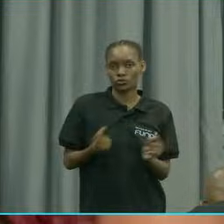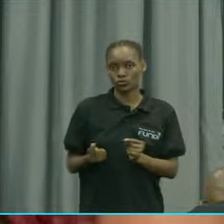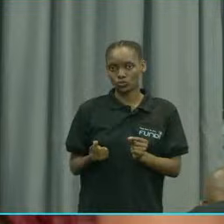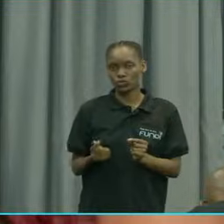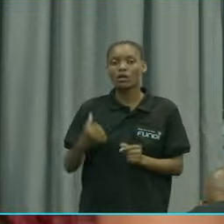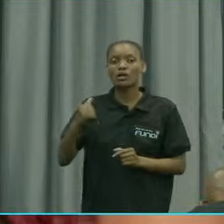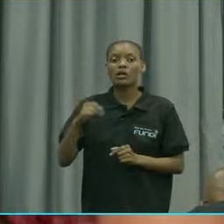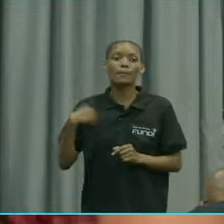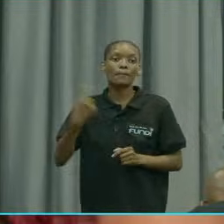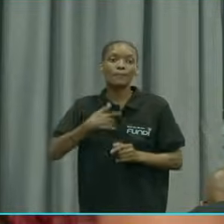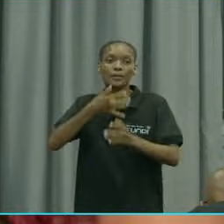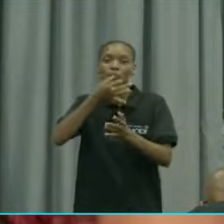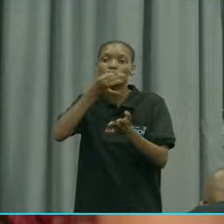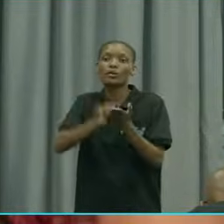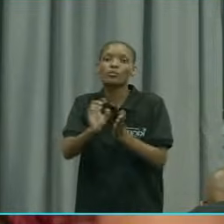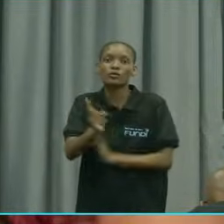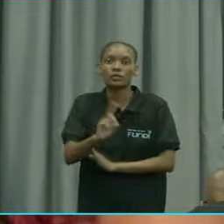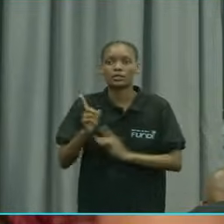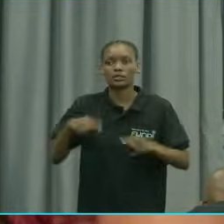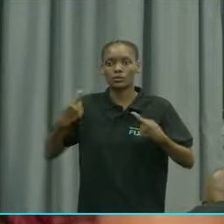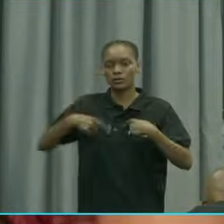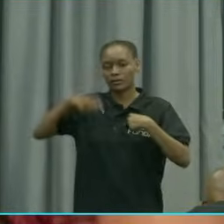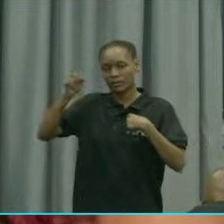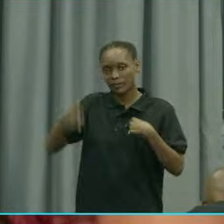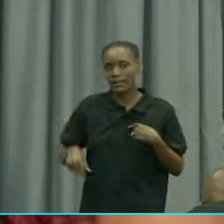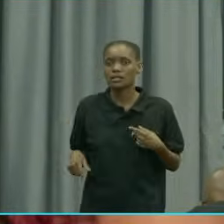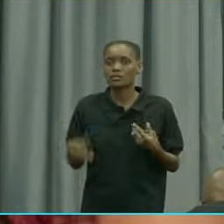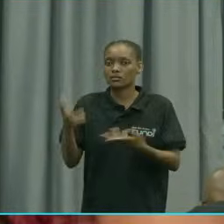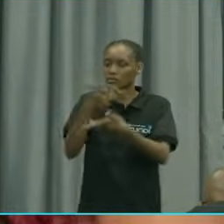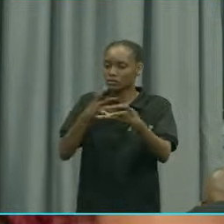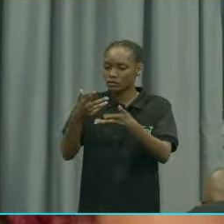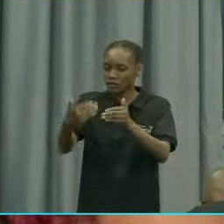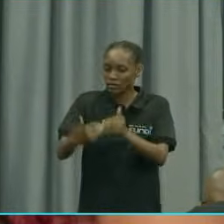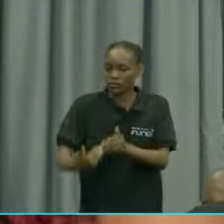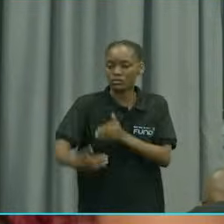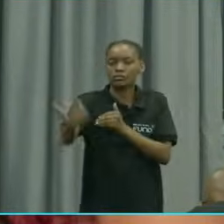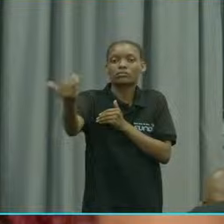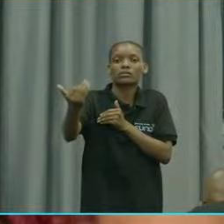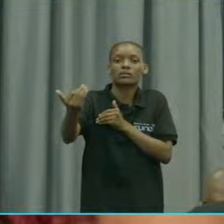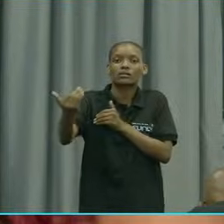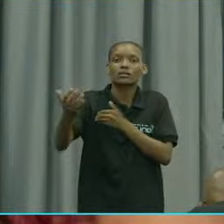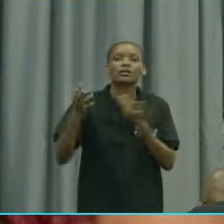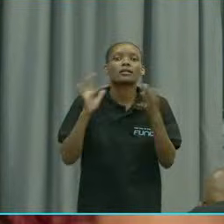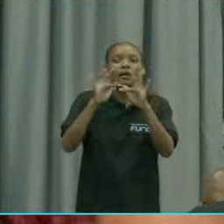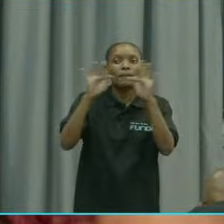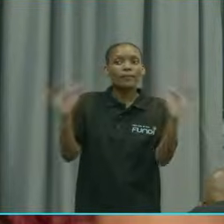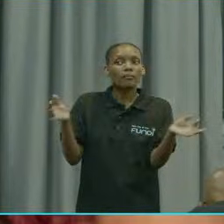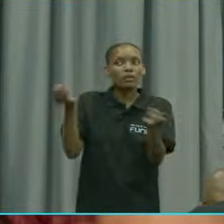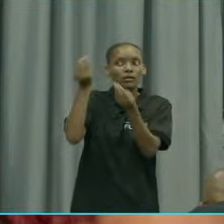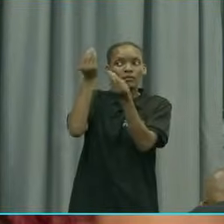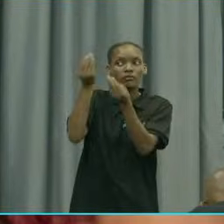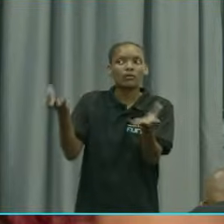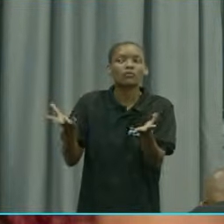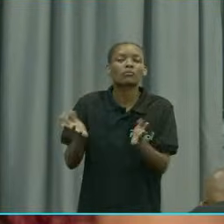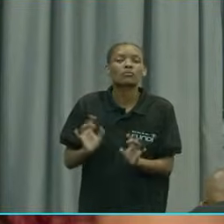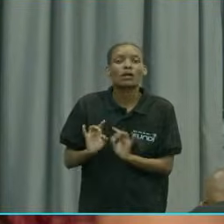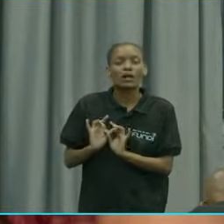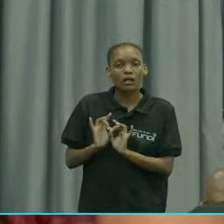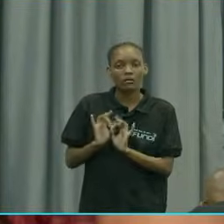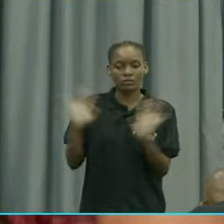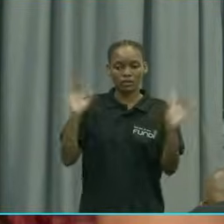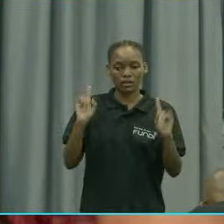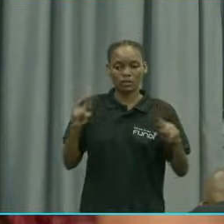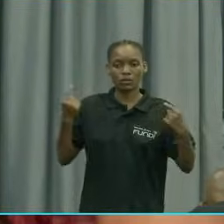that we should find a way forward and put to the public clearly when are we proposing